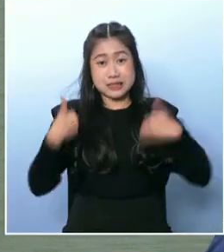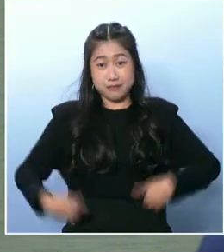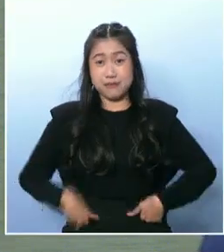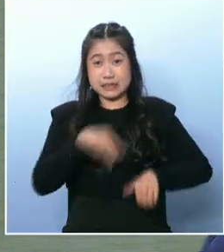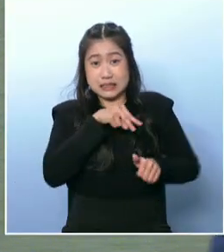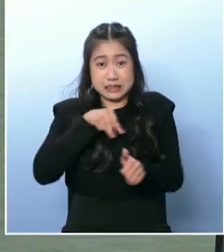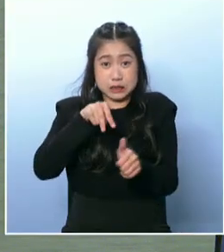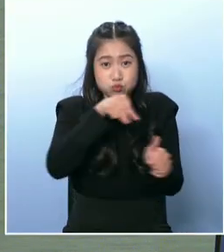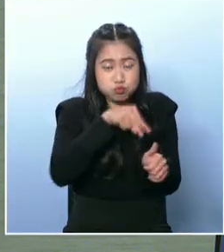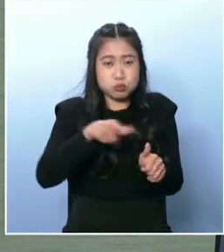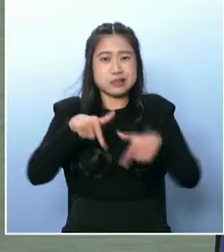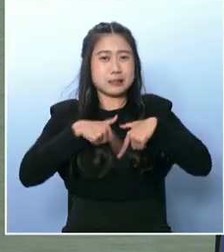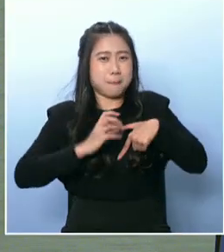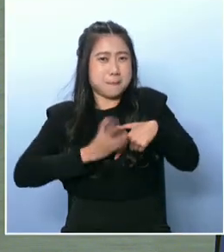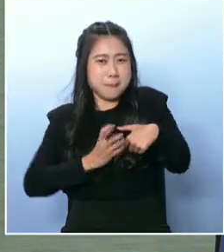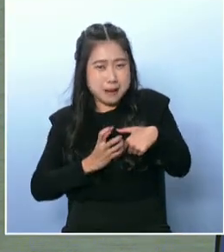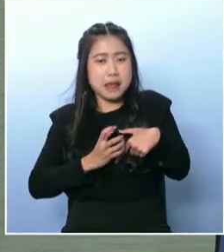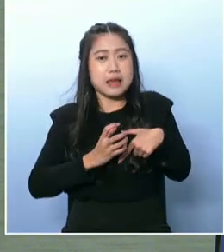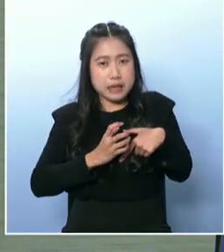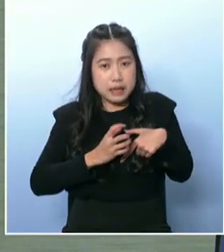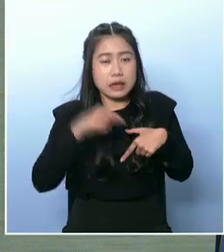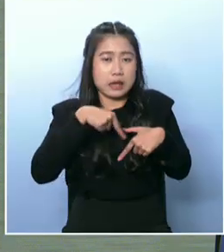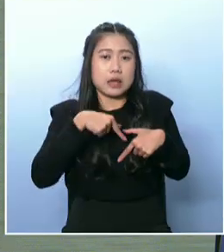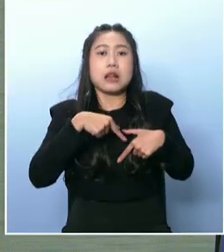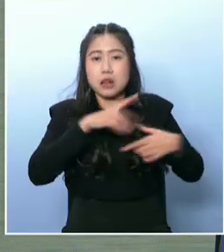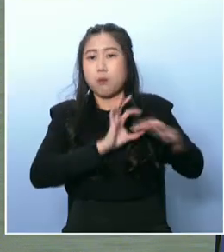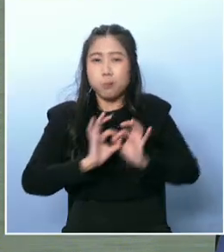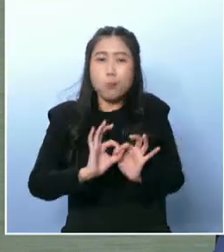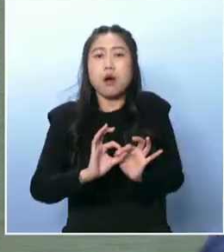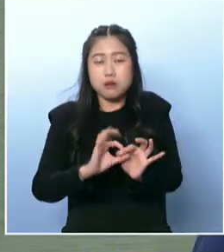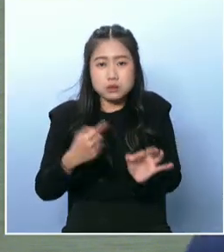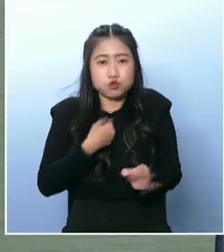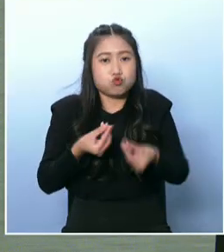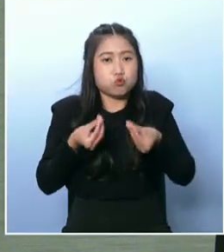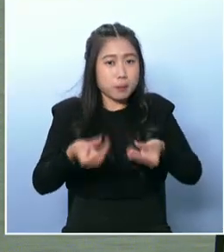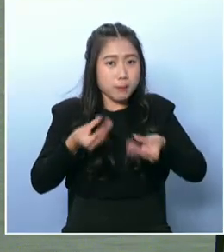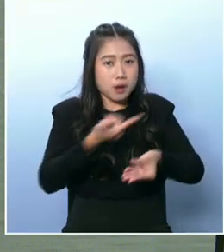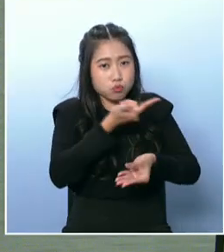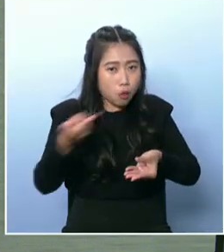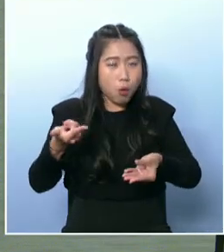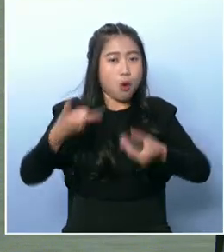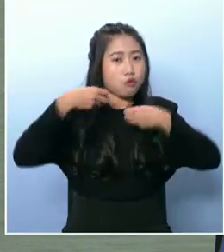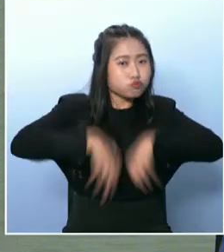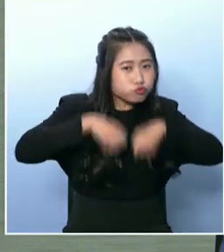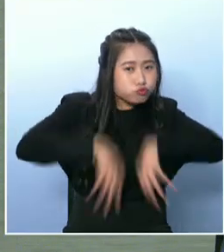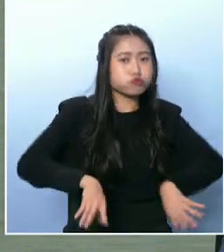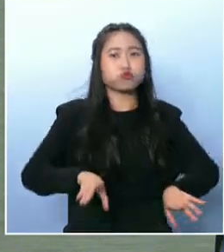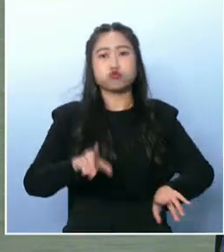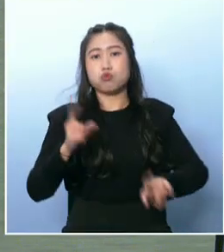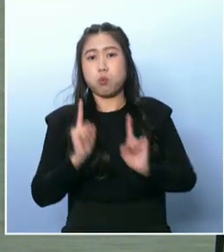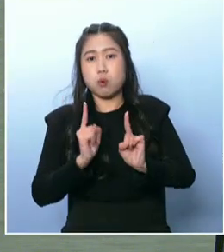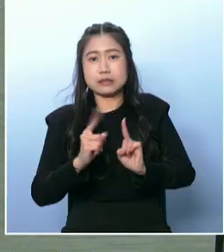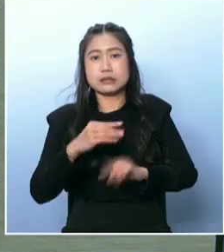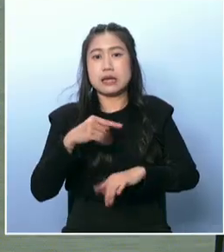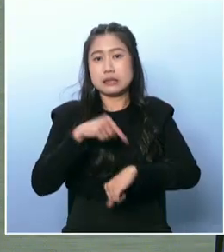take care of fewer number of PWDs. We have to look at the psychological effects on the carers as